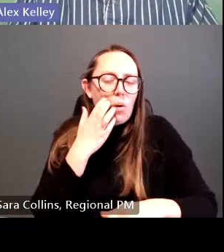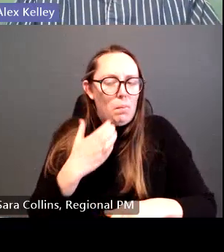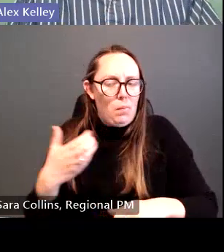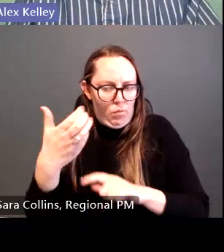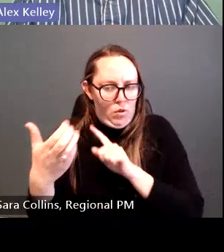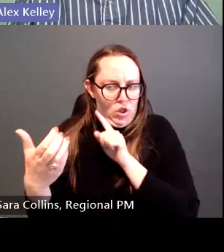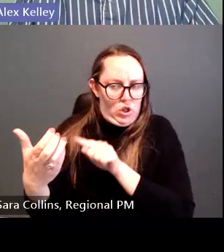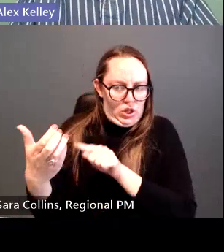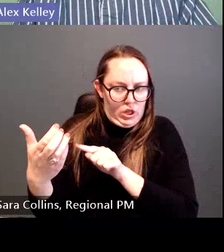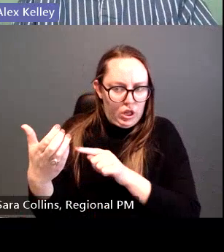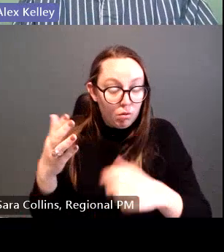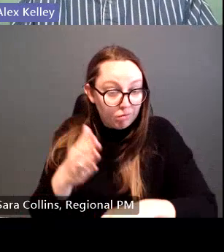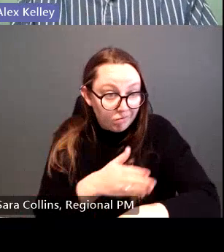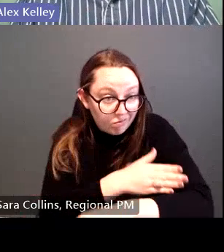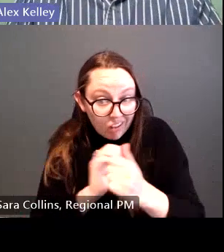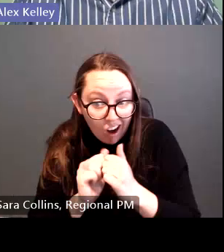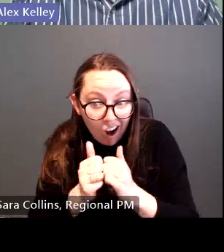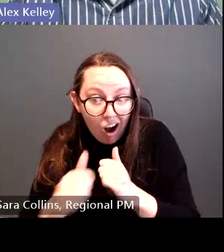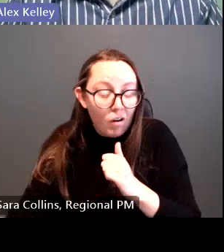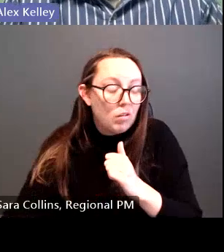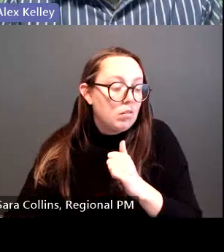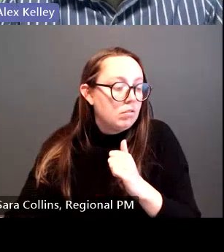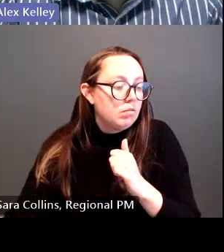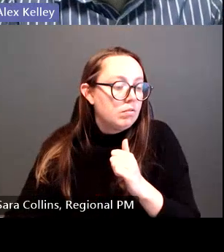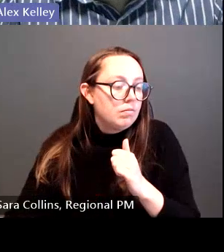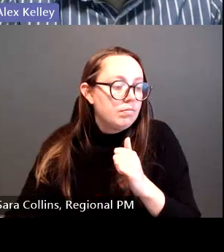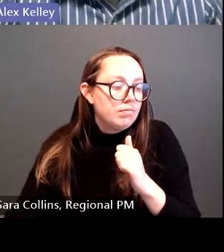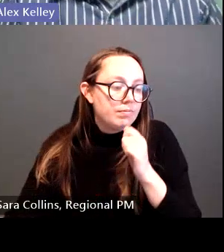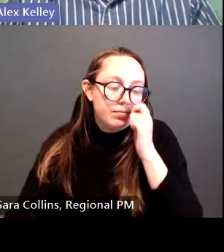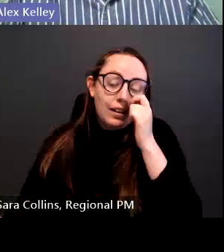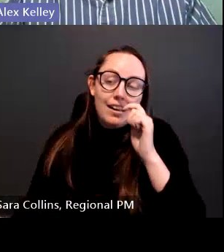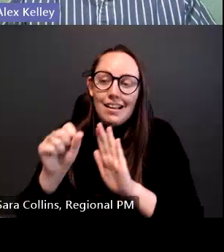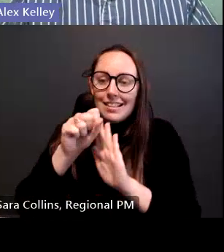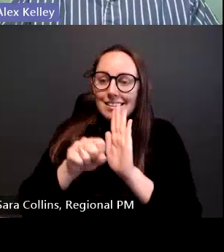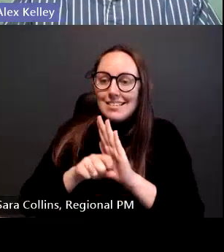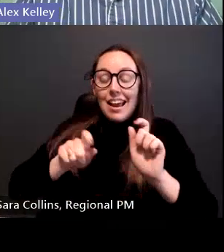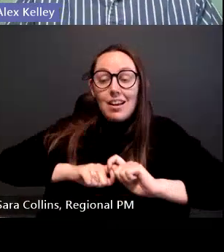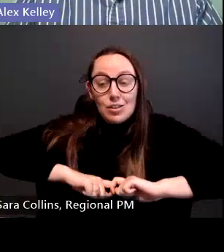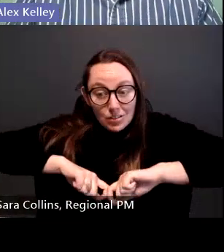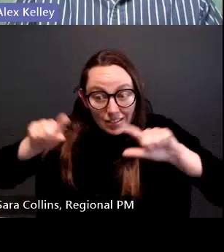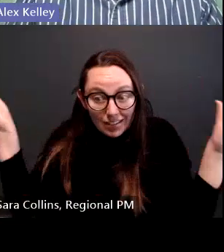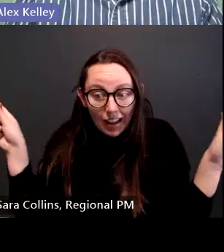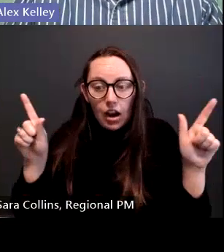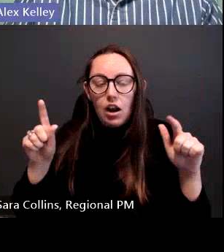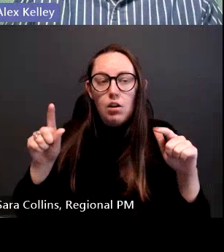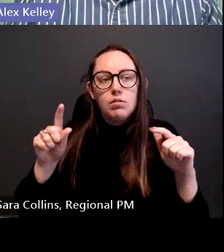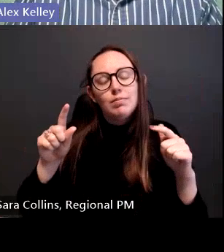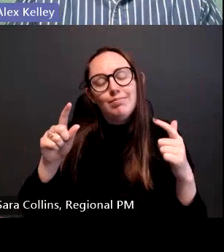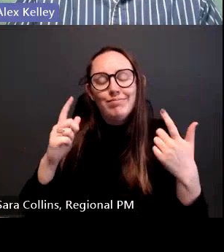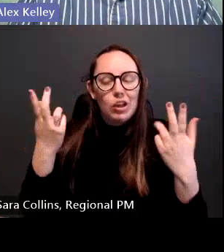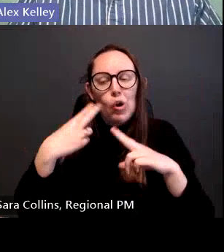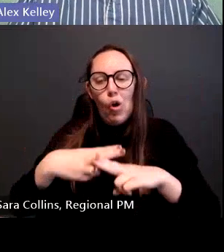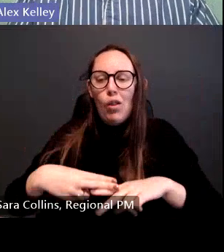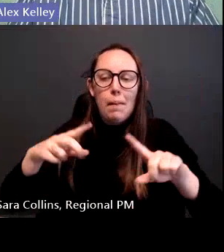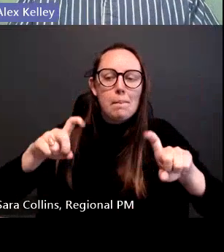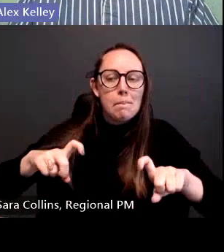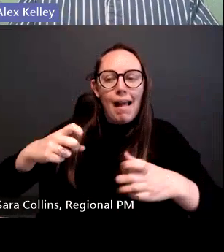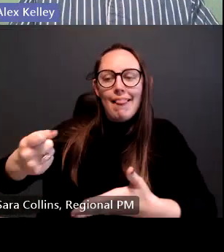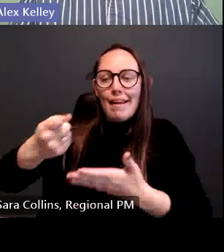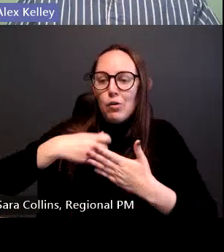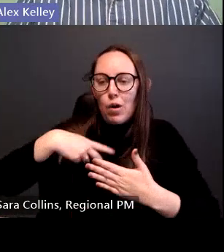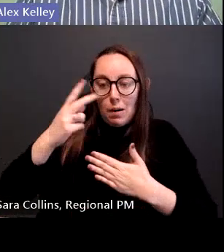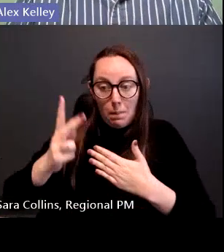should deploy what we're calling a pilot grant program. And this grant program, we recommend focusing